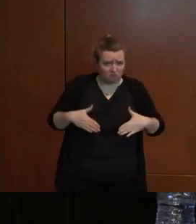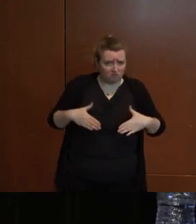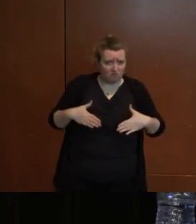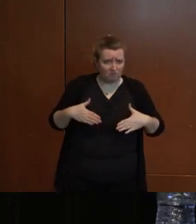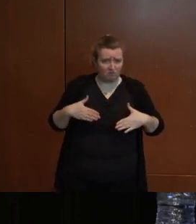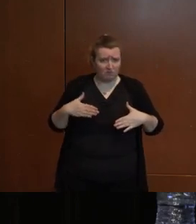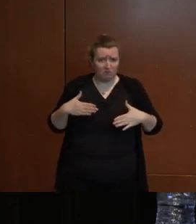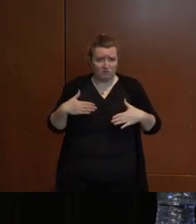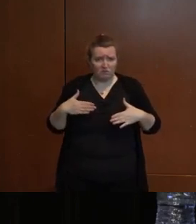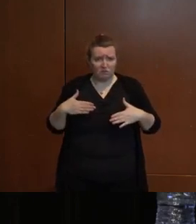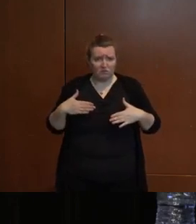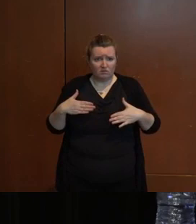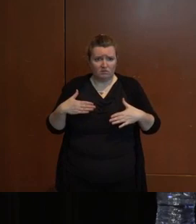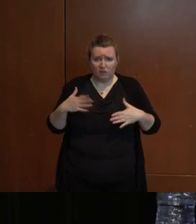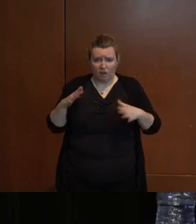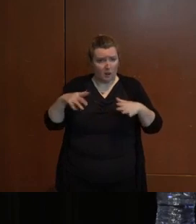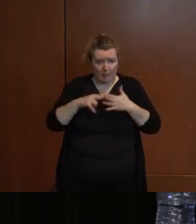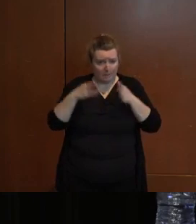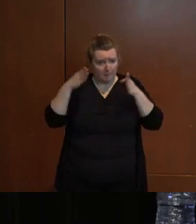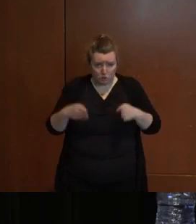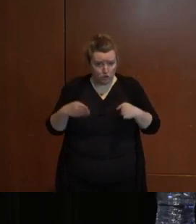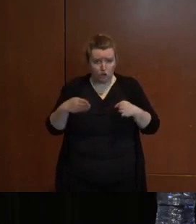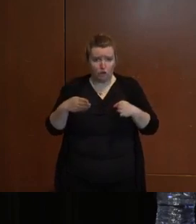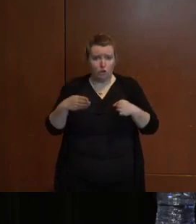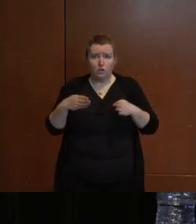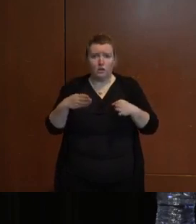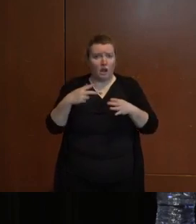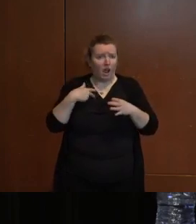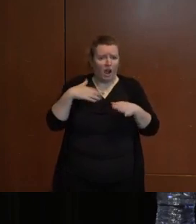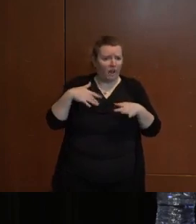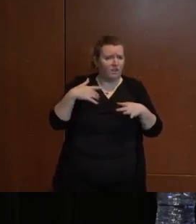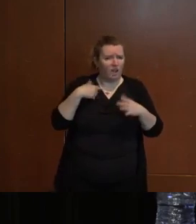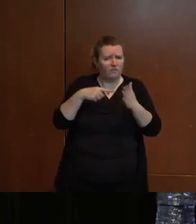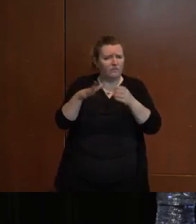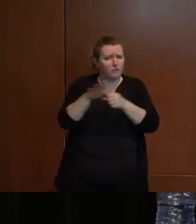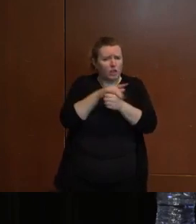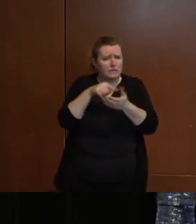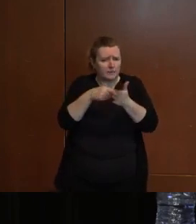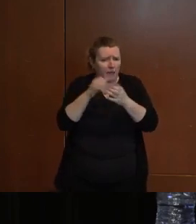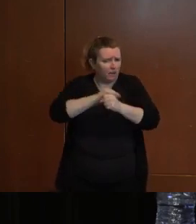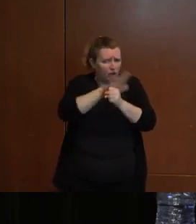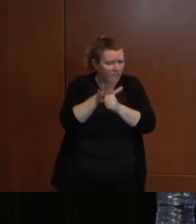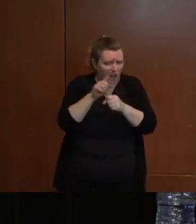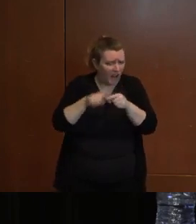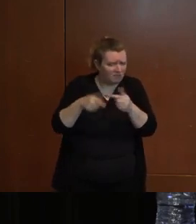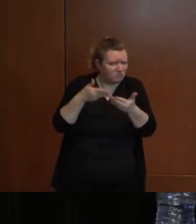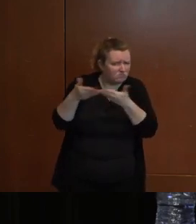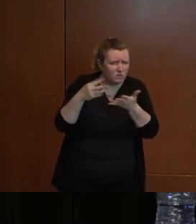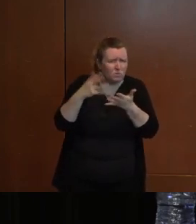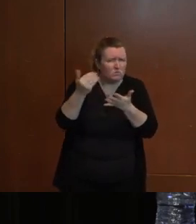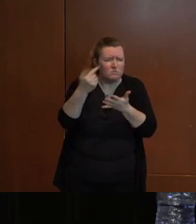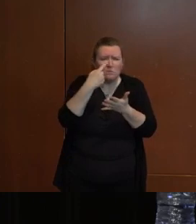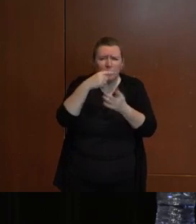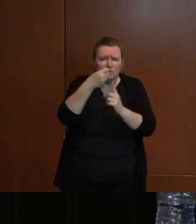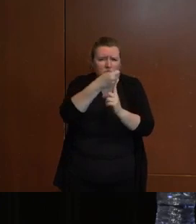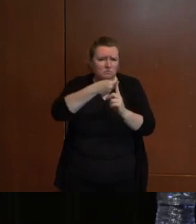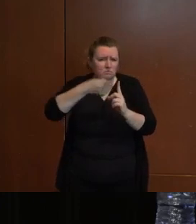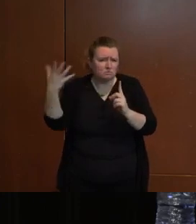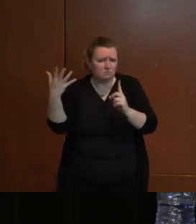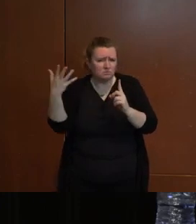symptoms. The policy is designed to help protect against that sort of thing, because the thing you certainly wouldn't want to have